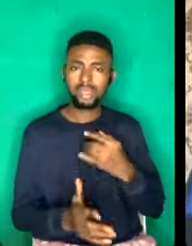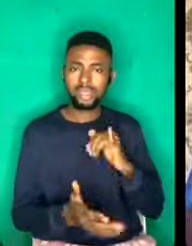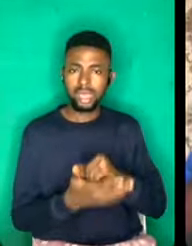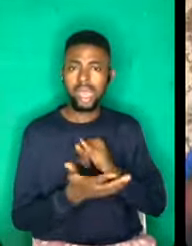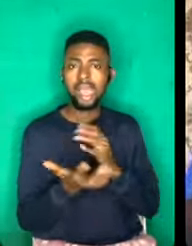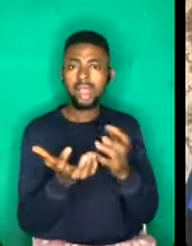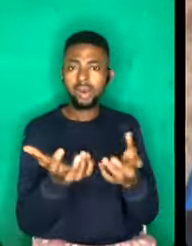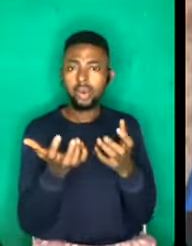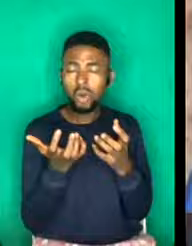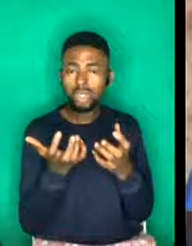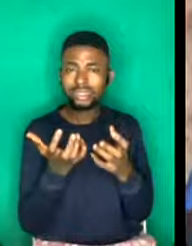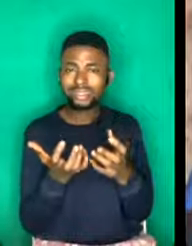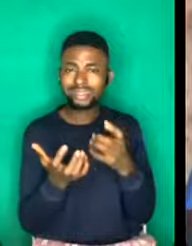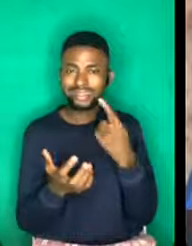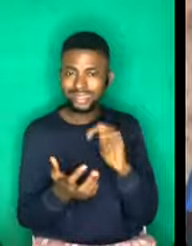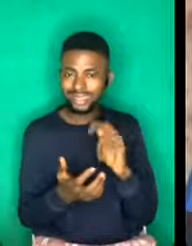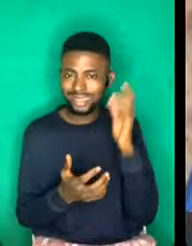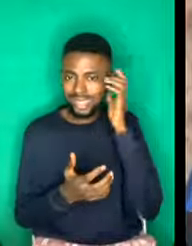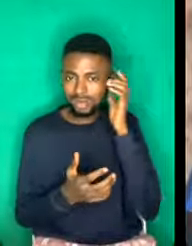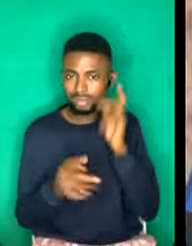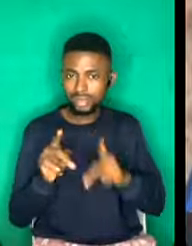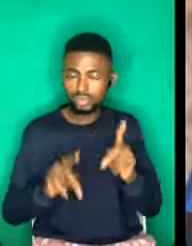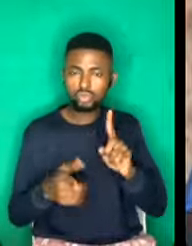rhythmically to the music. Hence,